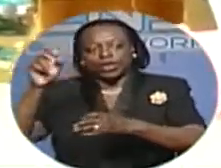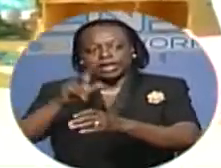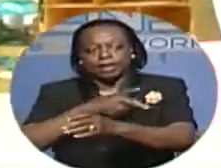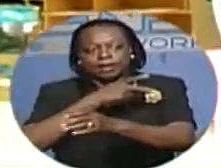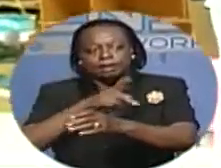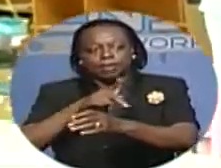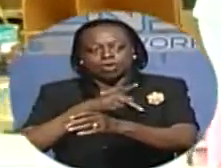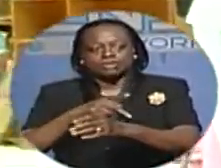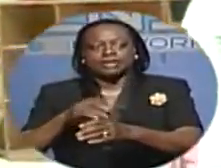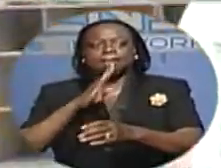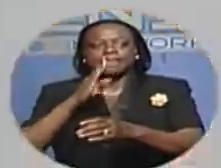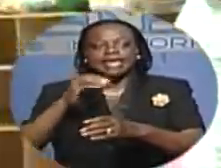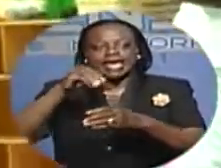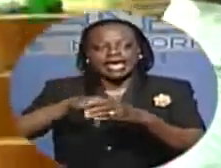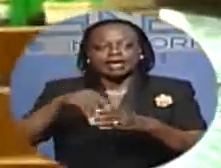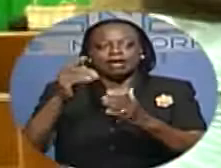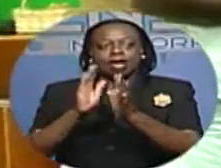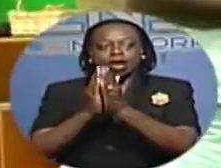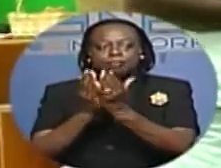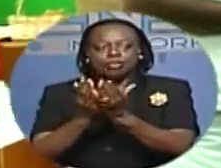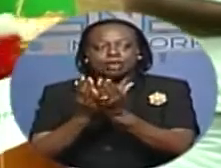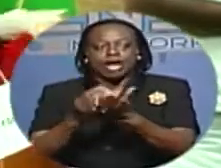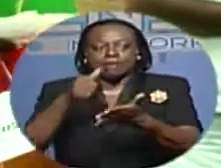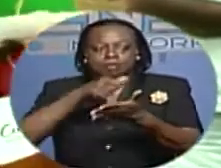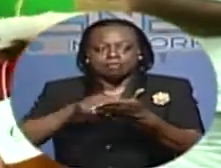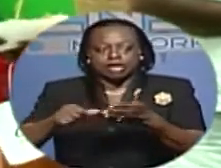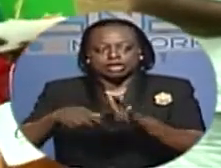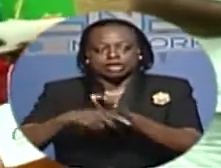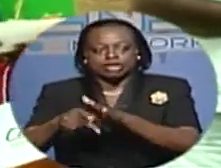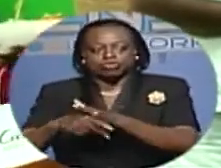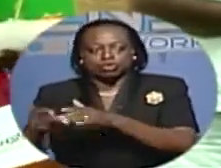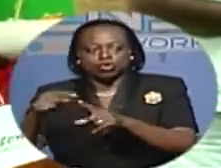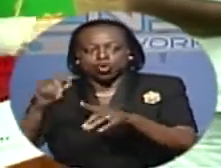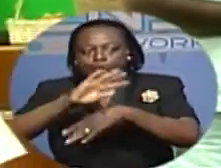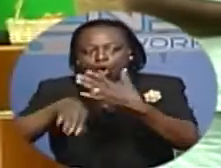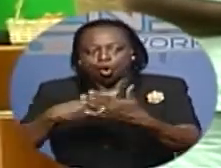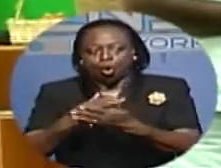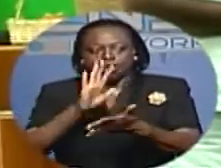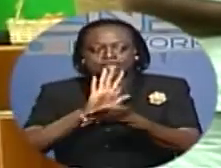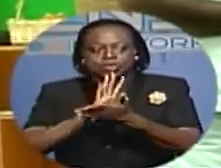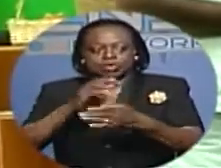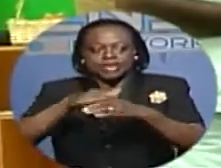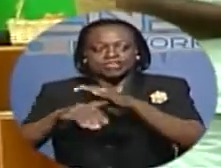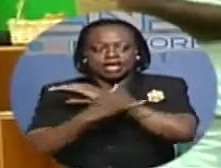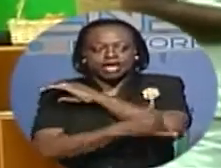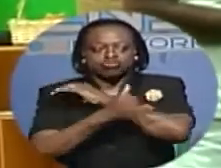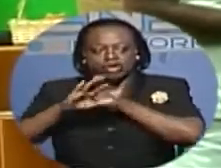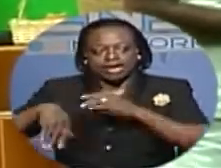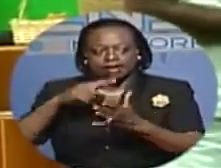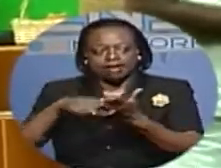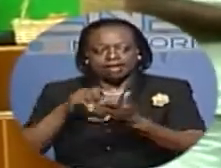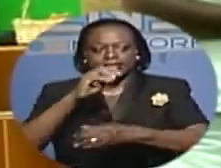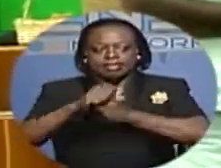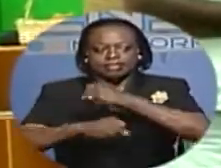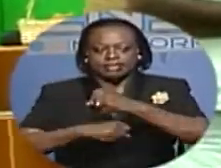being compiled in a booklet and will be printed for distribution to all schools around the country later this year. LaDon Davis, ZNS News.